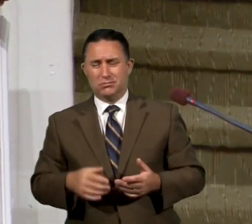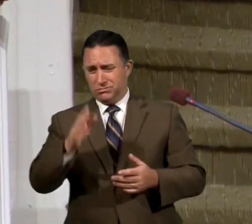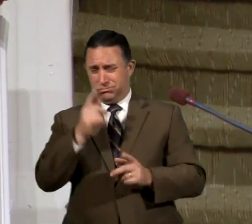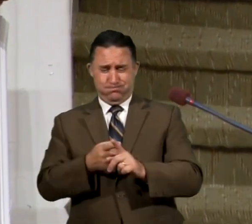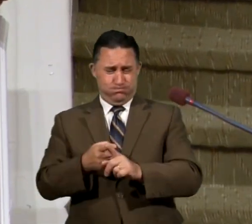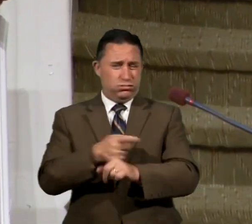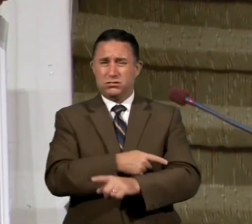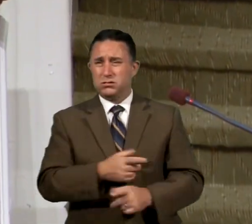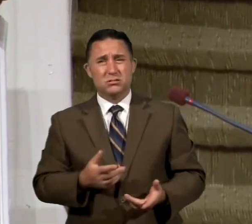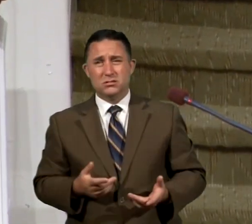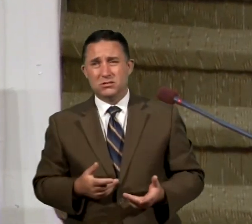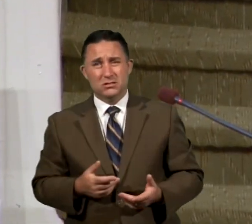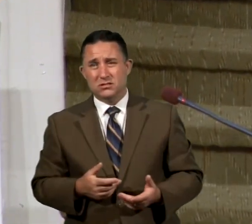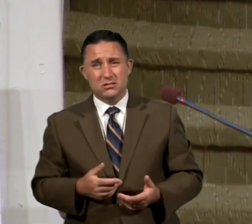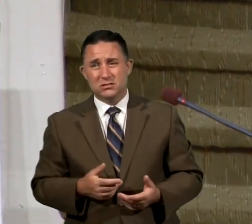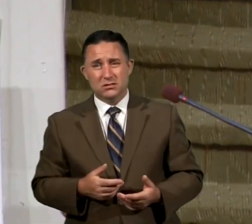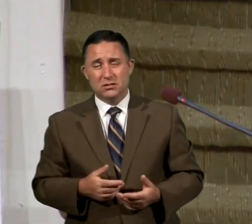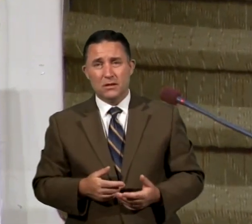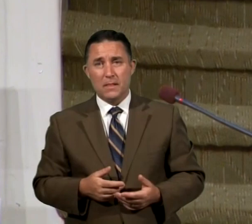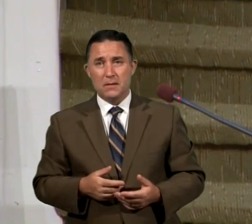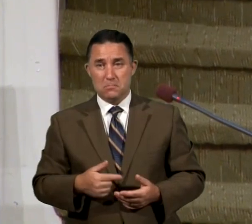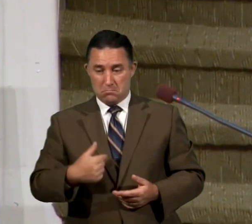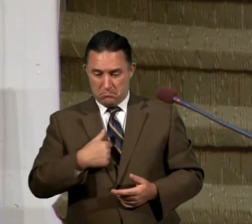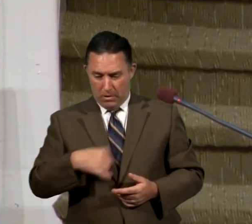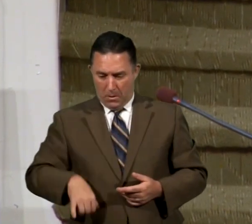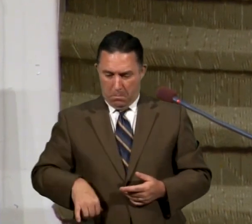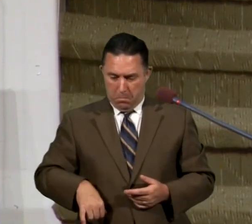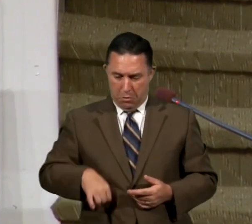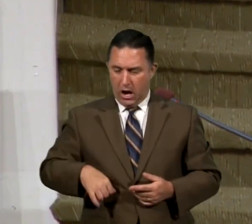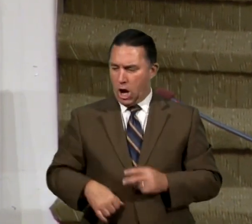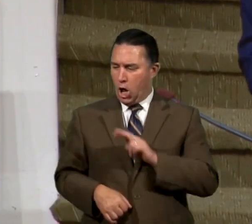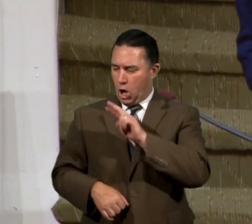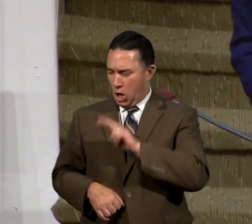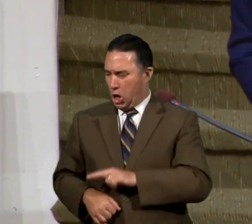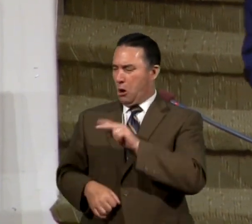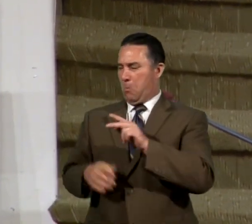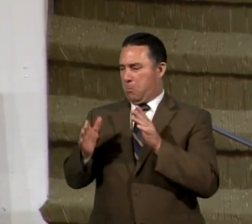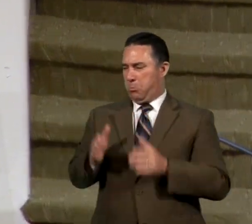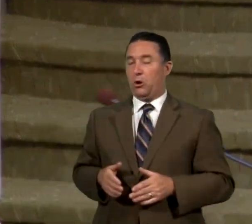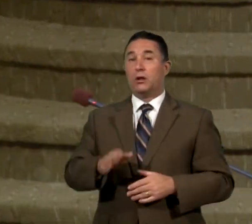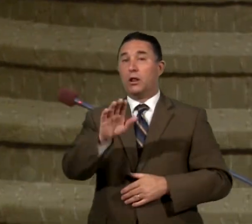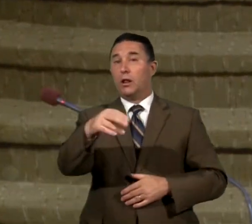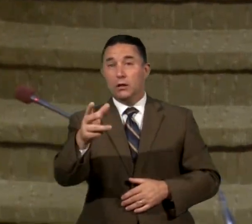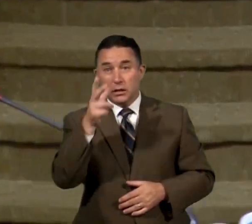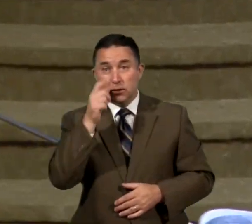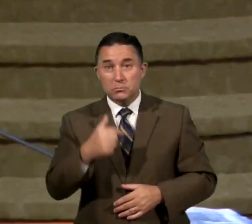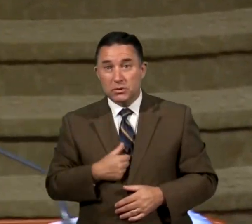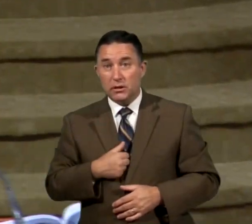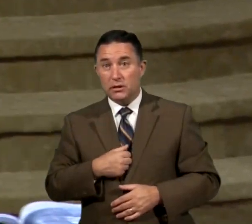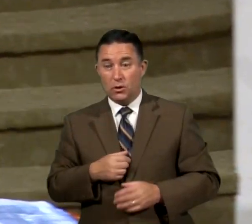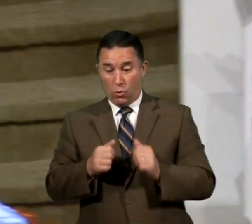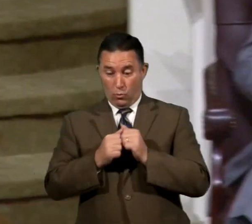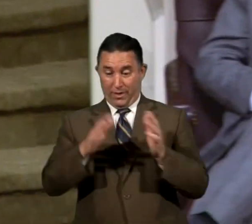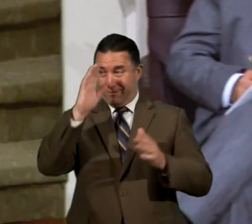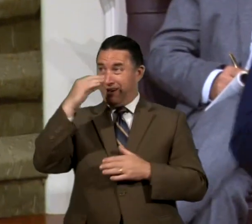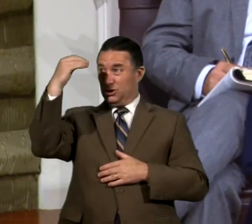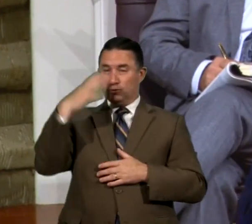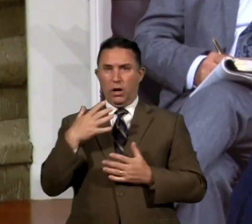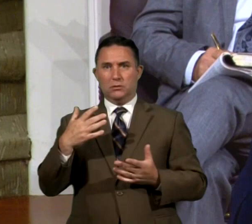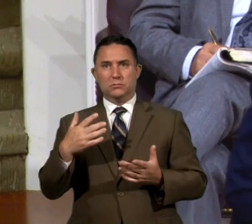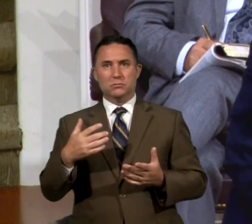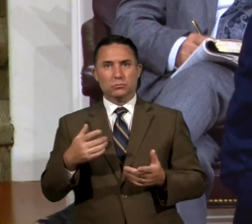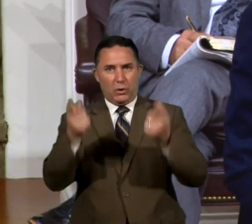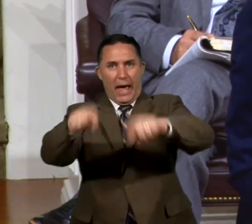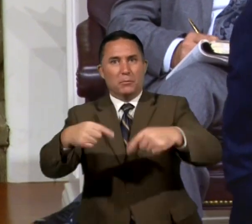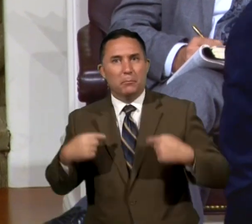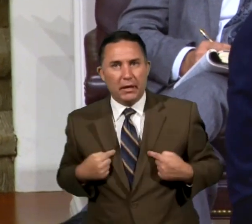away from that. That's my pride when I look at somebody, because listen to me carefully, but for the grace of God, there go